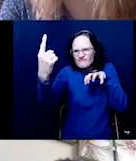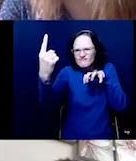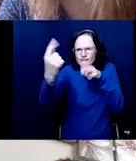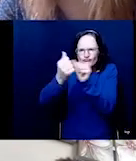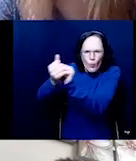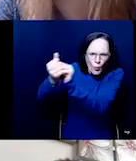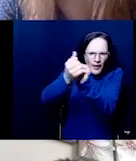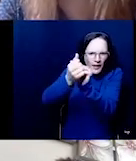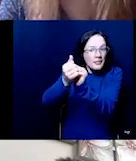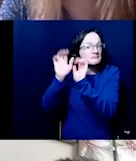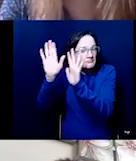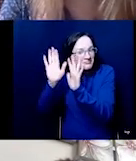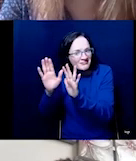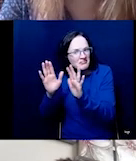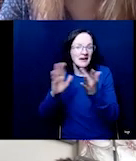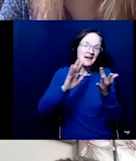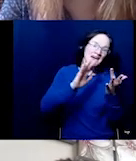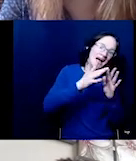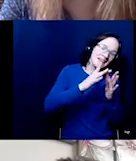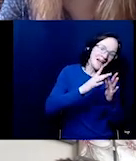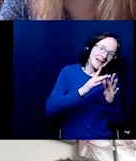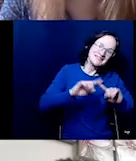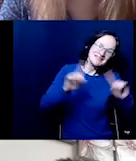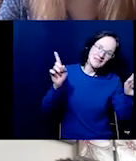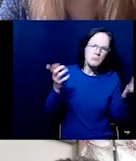are writing in the chat. I'm just gonna,